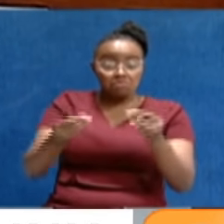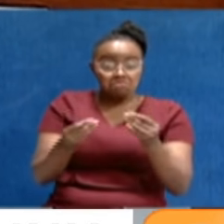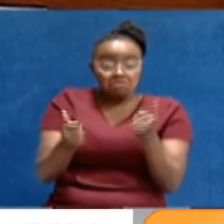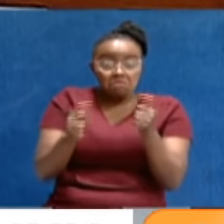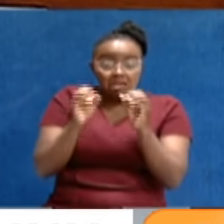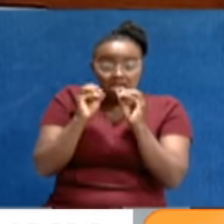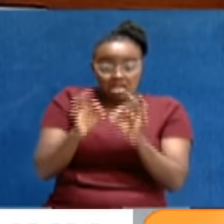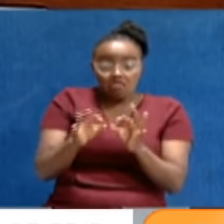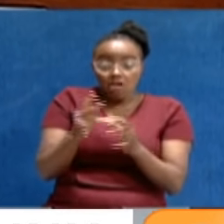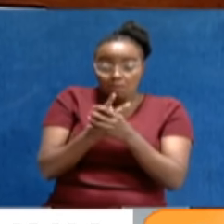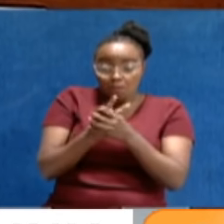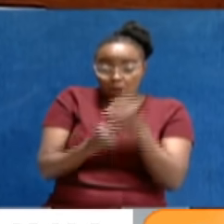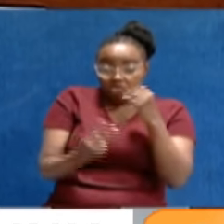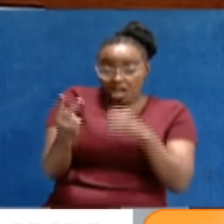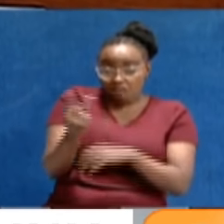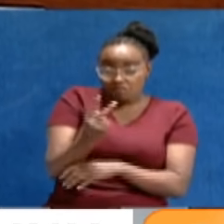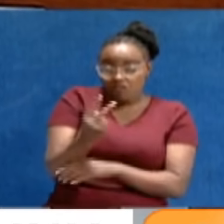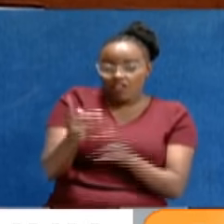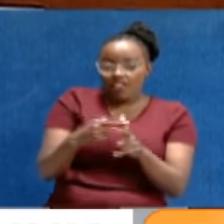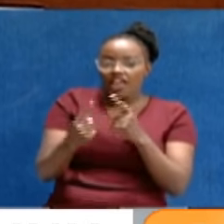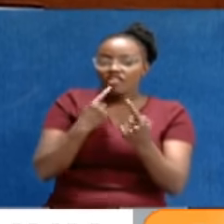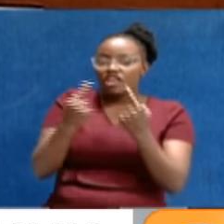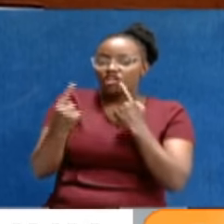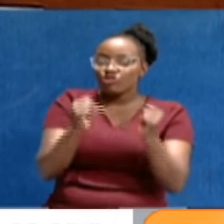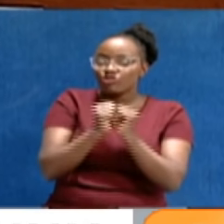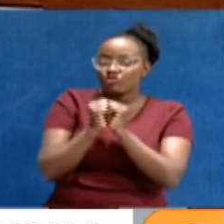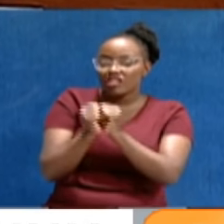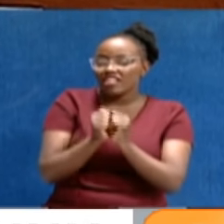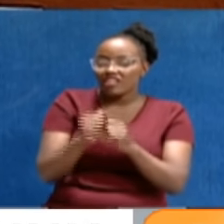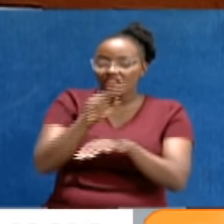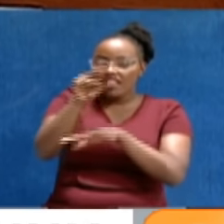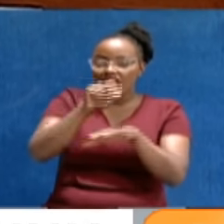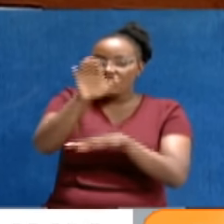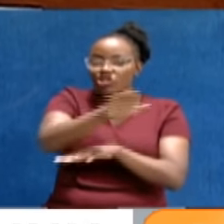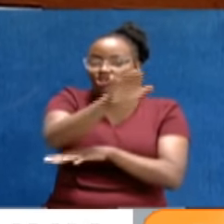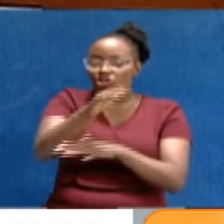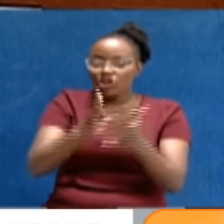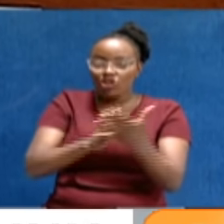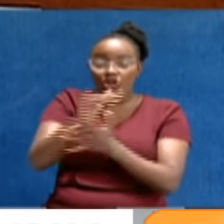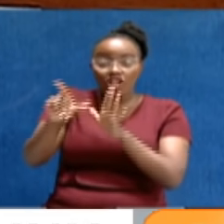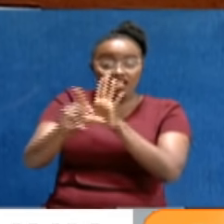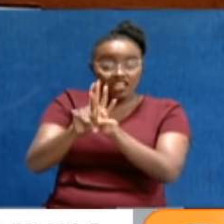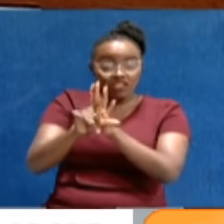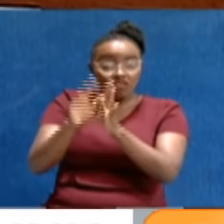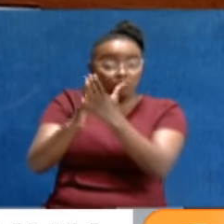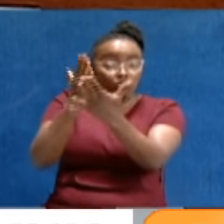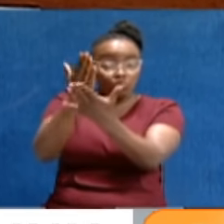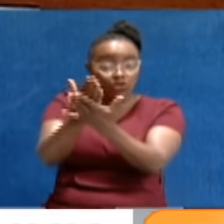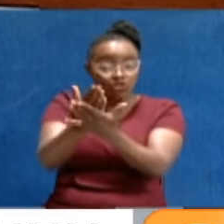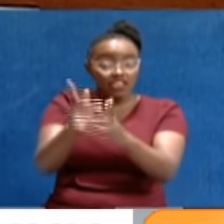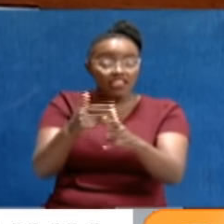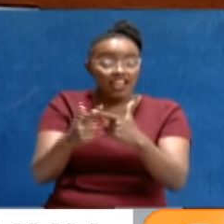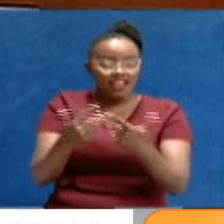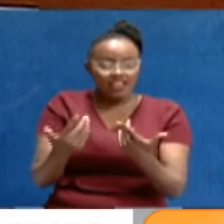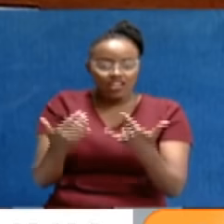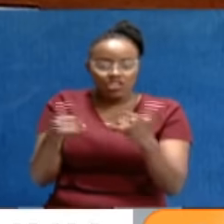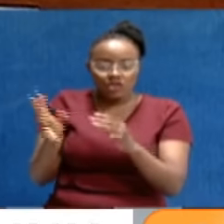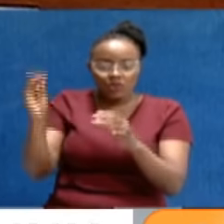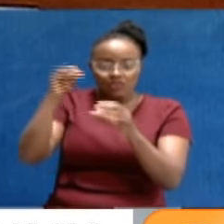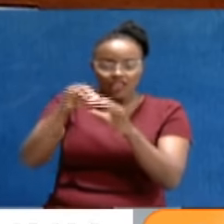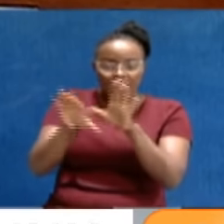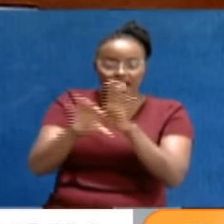cured if the two then talked to National Assembly through a legislative proposal, then fit